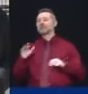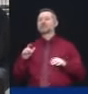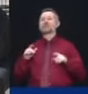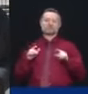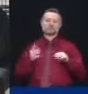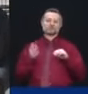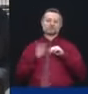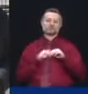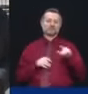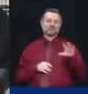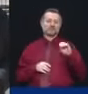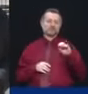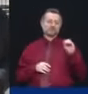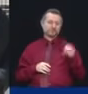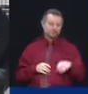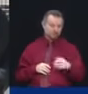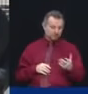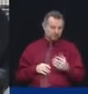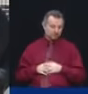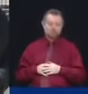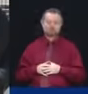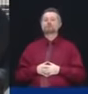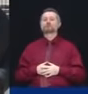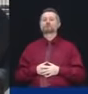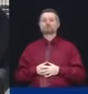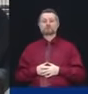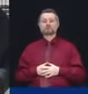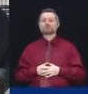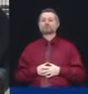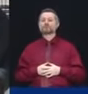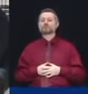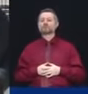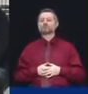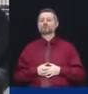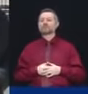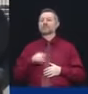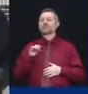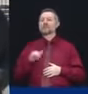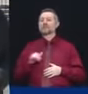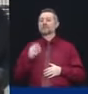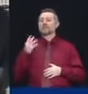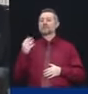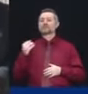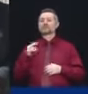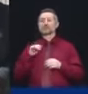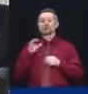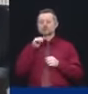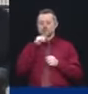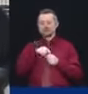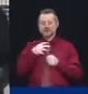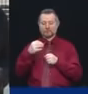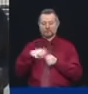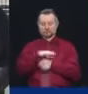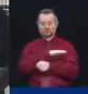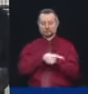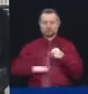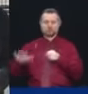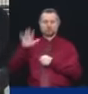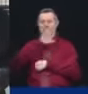50% occupancy. And that is outside of New York City. So the arrows are all pointed in the right